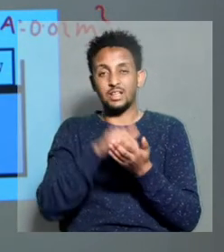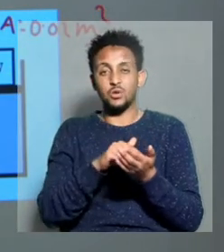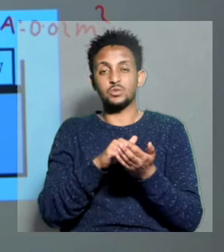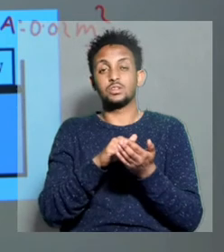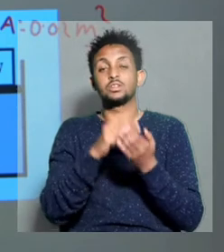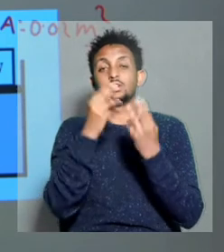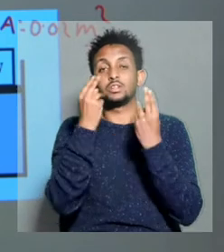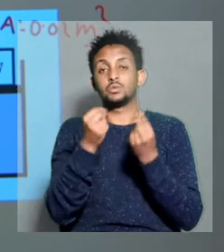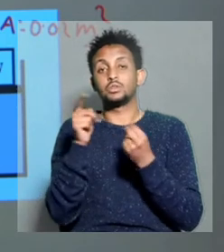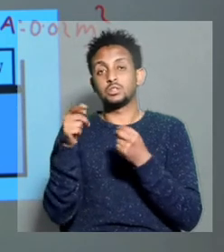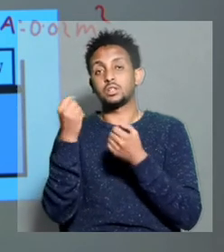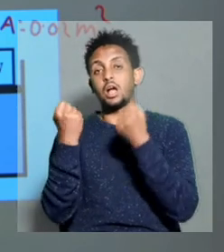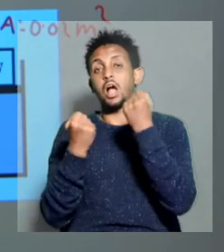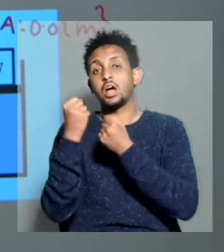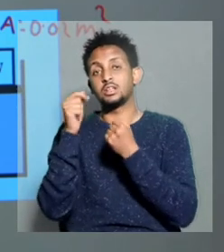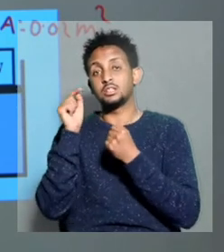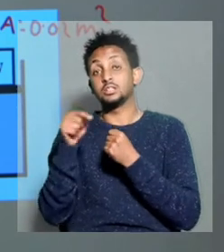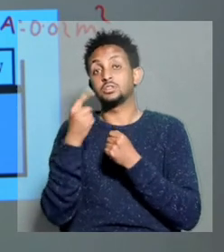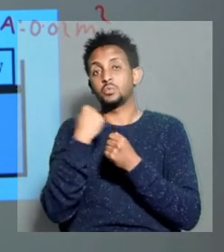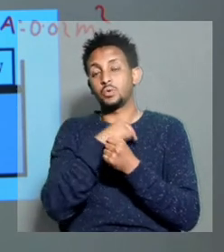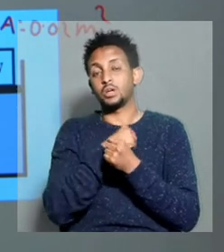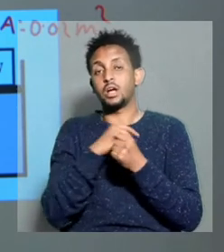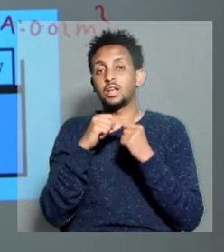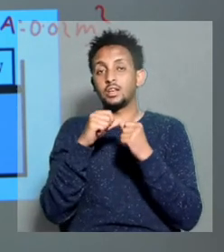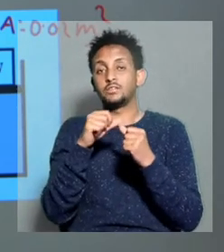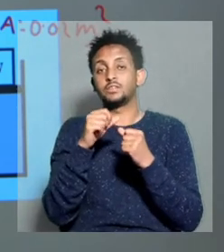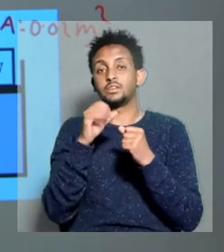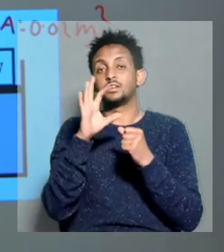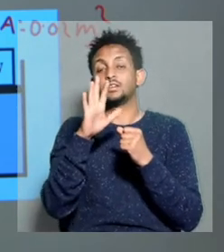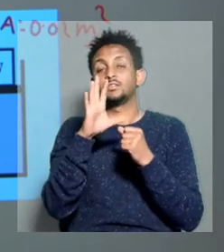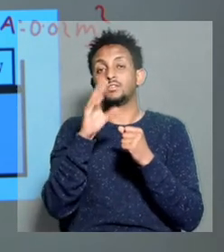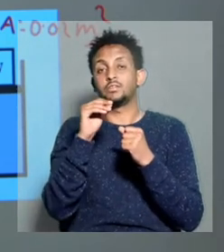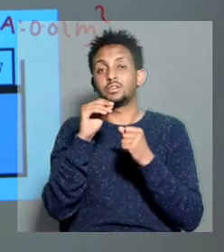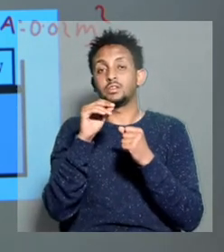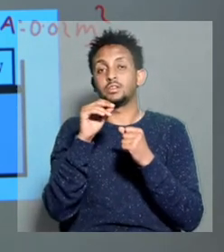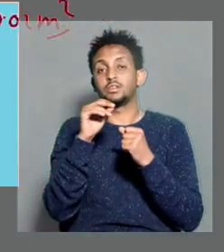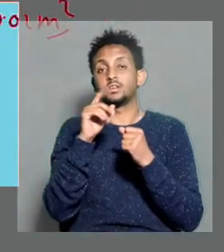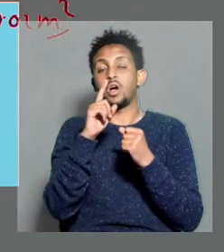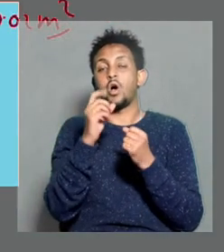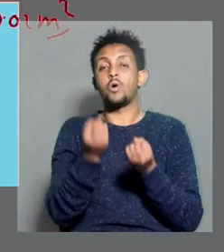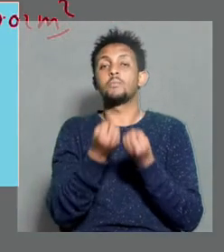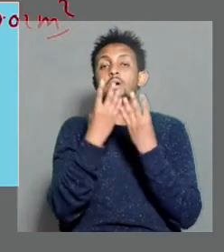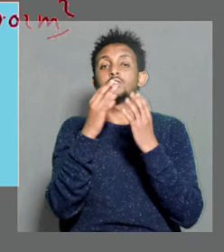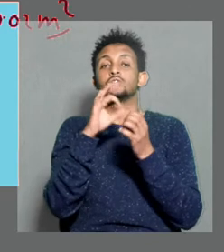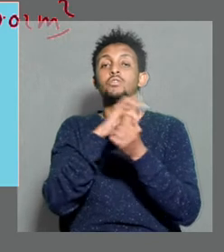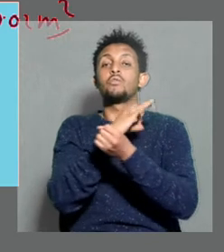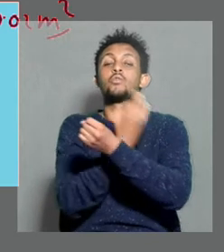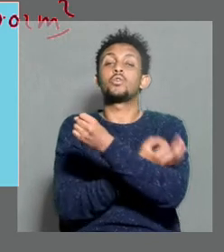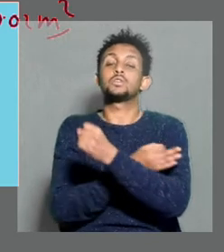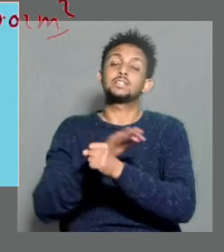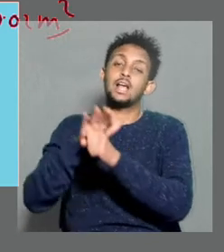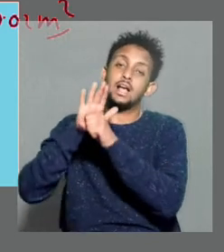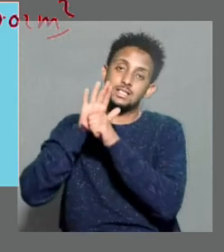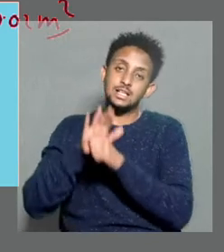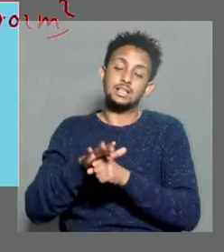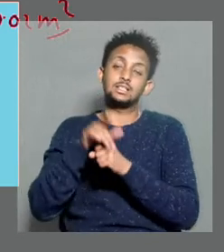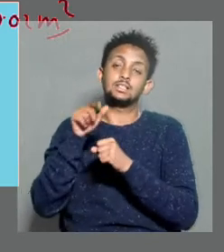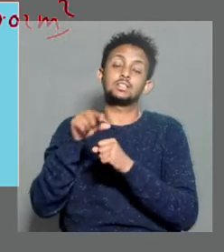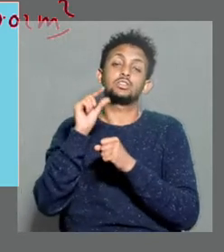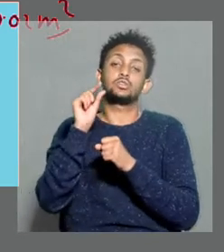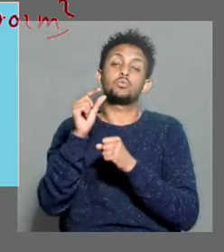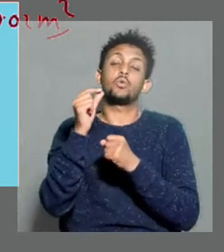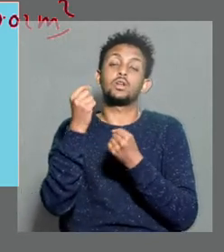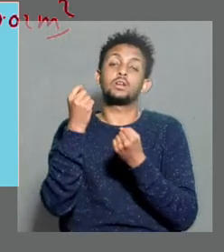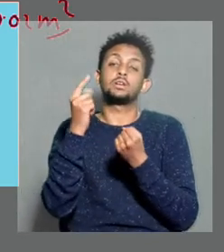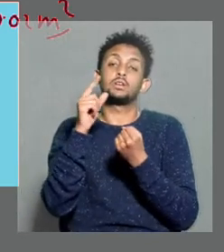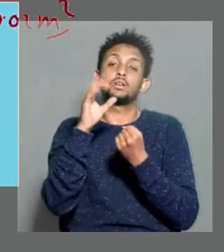It might be the car. So that you can lift 15,000 Newton using how much force must be exerted on this smaller